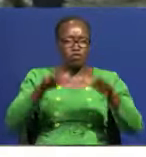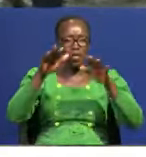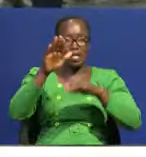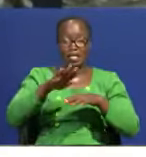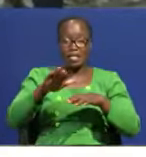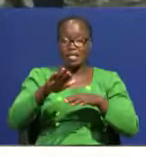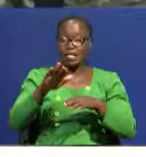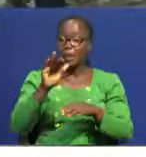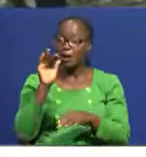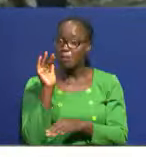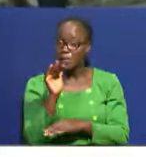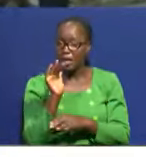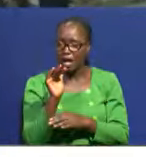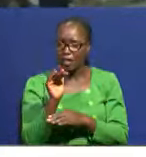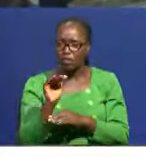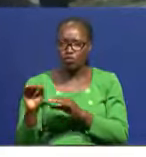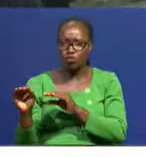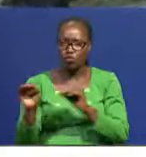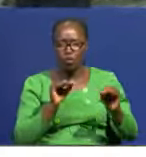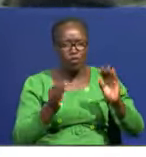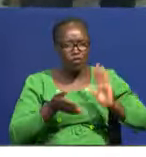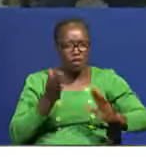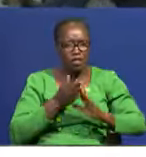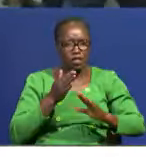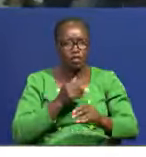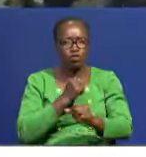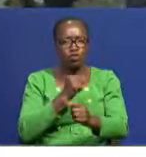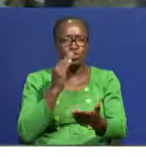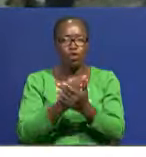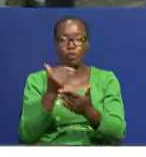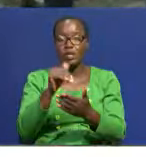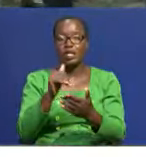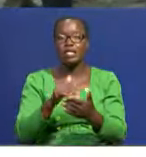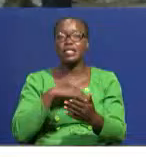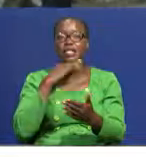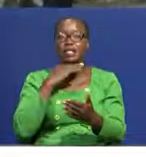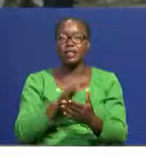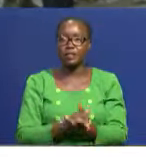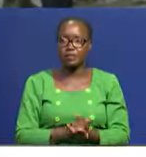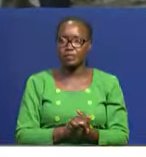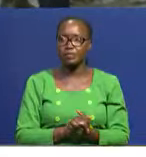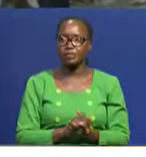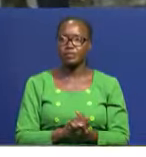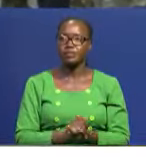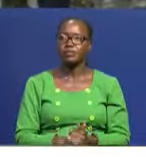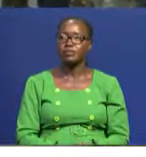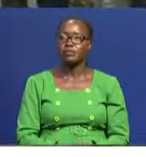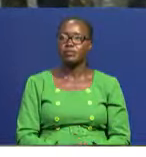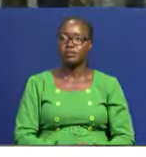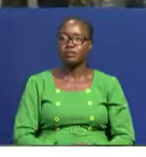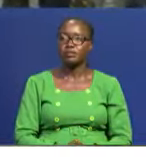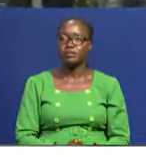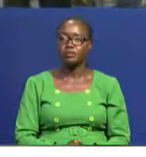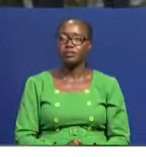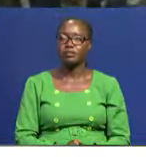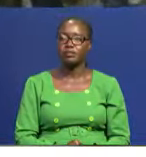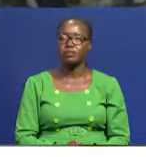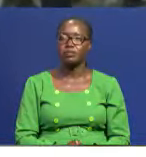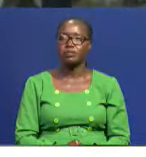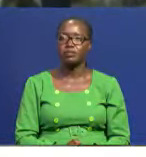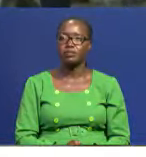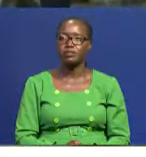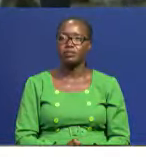are being urged to move urgently to prevent any further losses of lives. Yusuf Farah reporting for Prime Edition in the county of Nakuru.